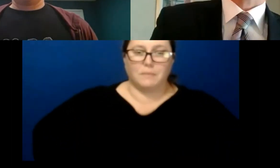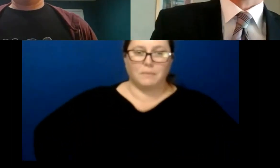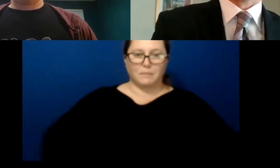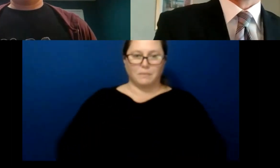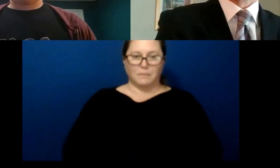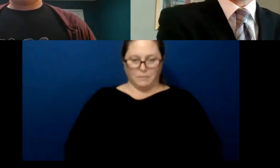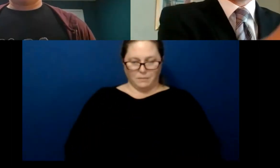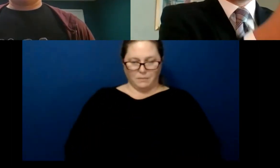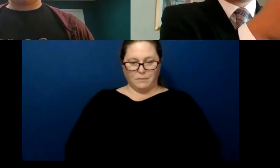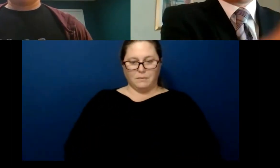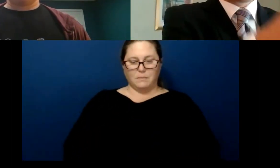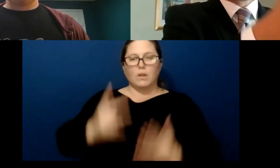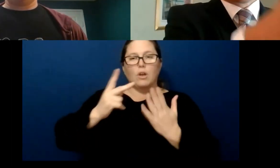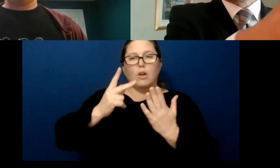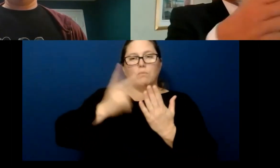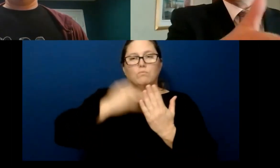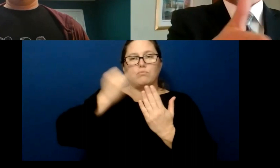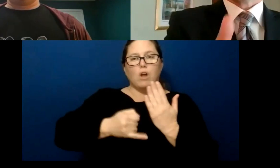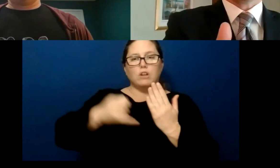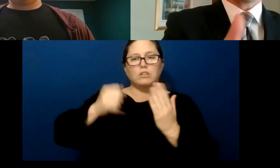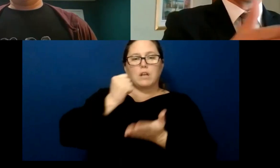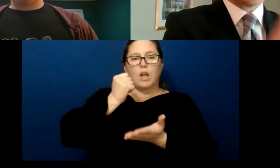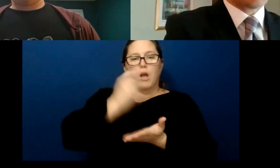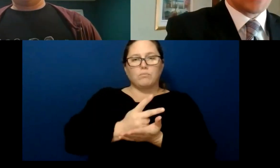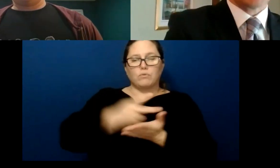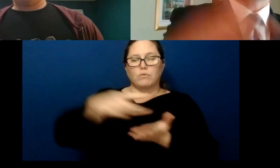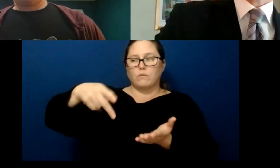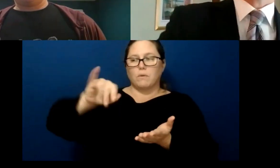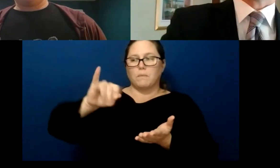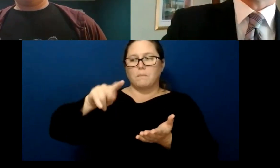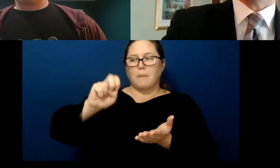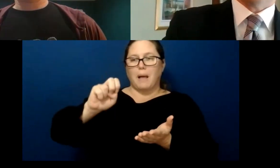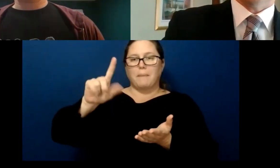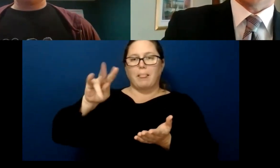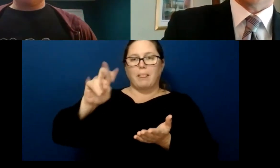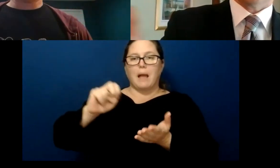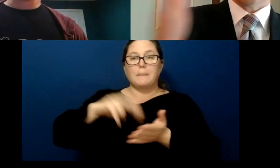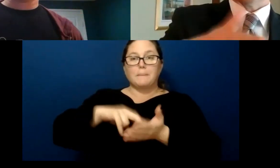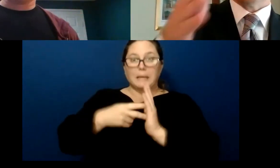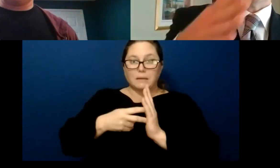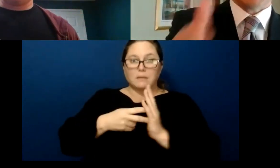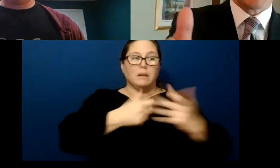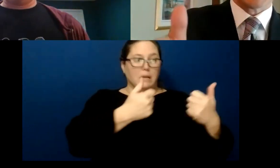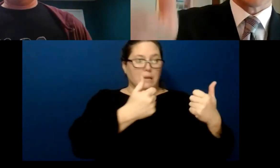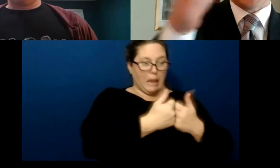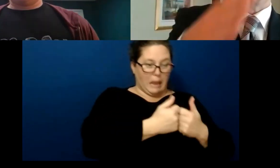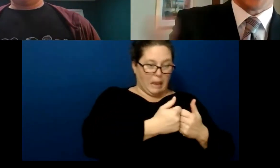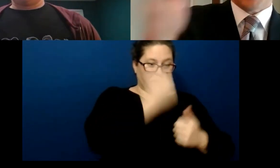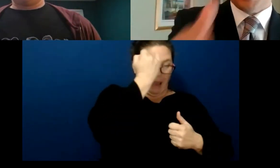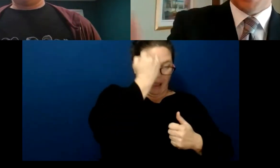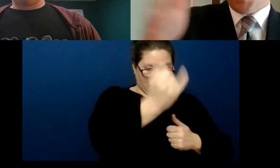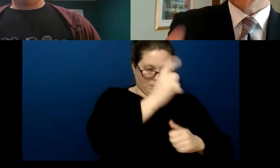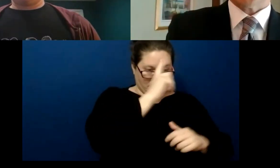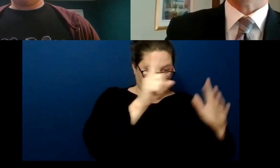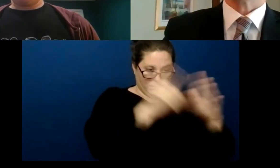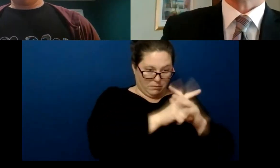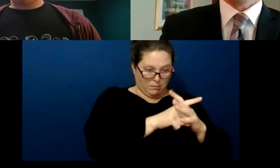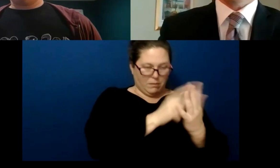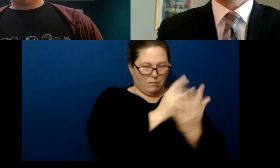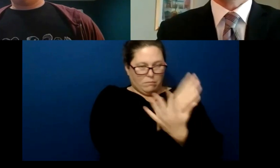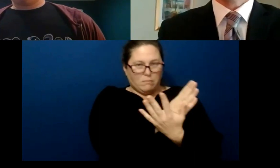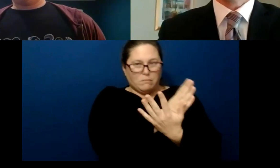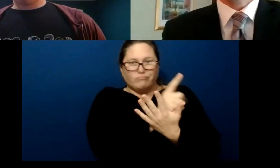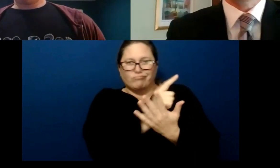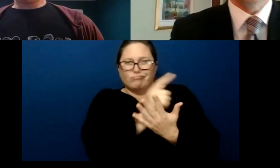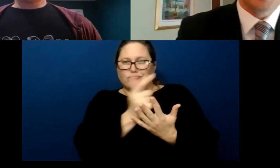approval pipeline? Like, what are the steps before the game really just goes out to the public? Like, what are some of the testing steps and what's the